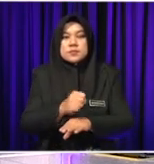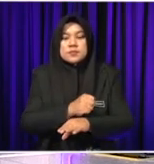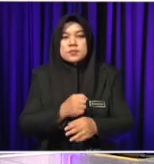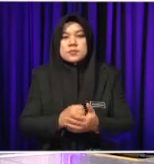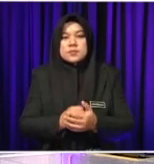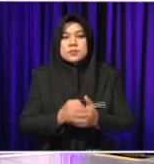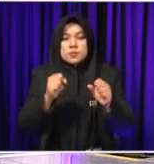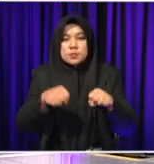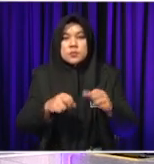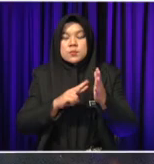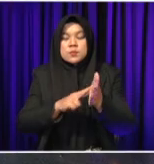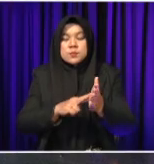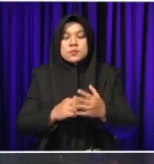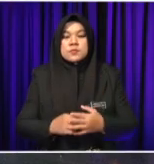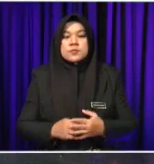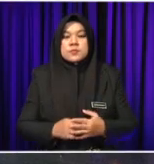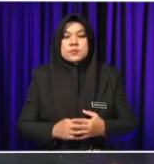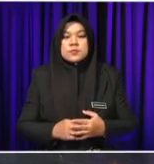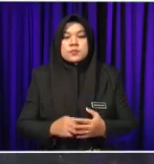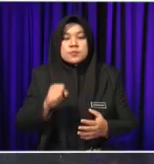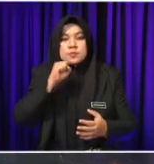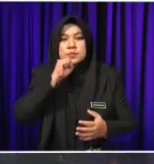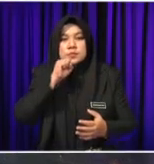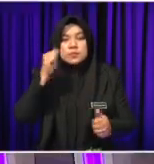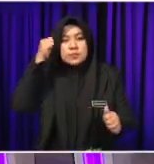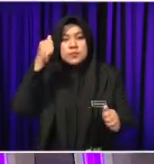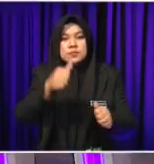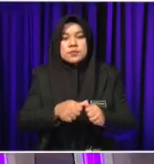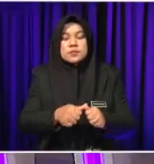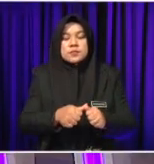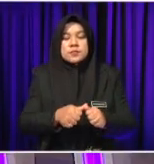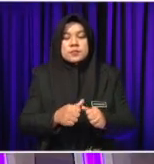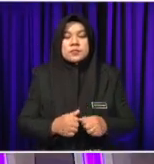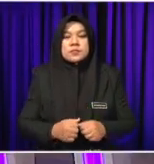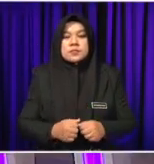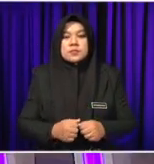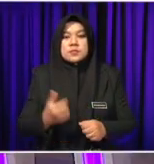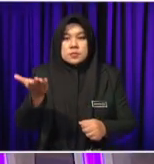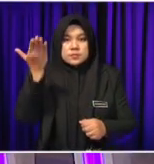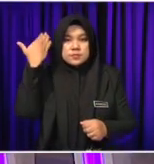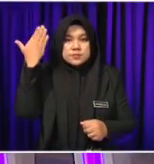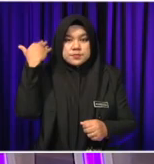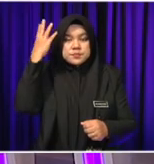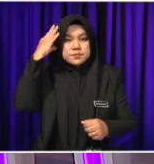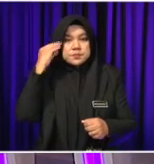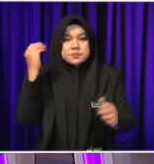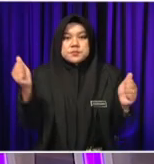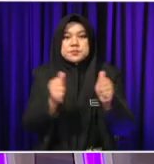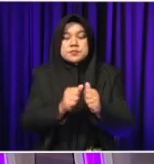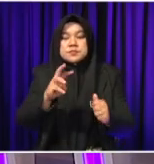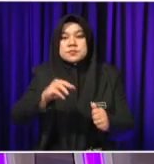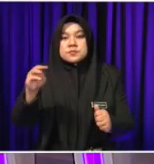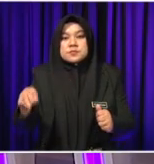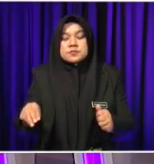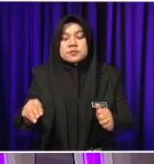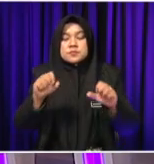can refer to. Exactly. Mm. Now, Shafika, this reminds me of my previous experience with my students, where actually they